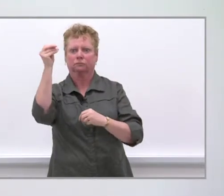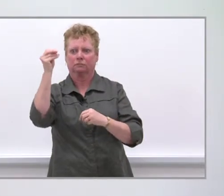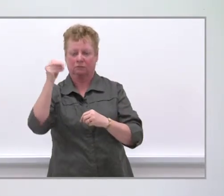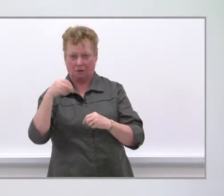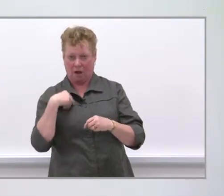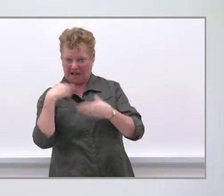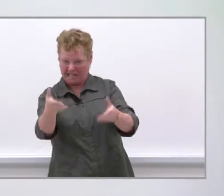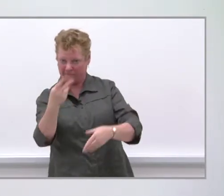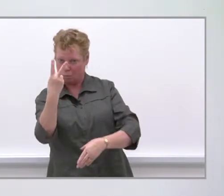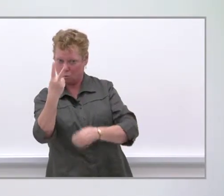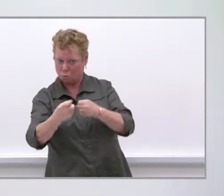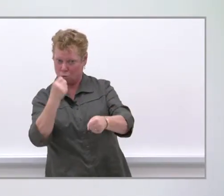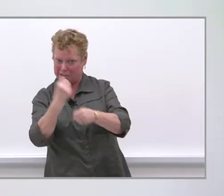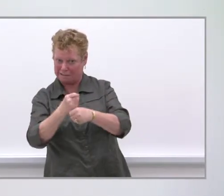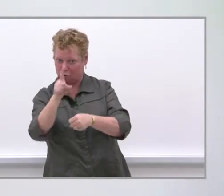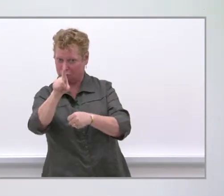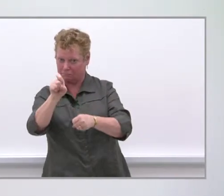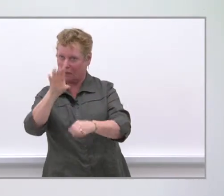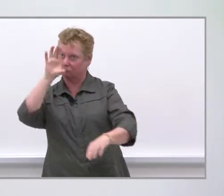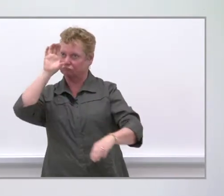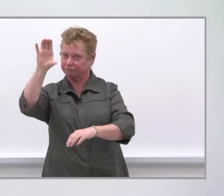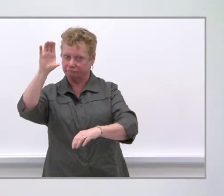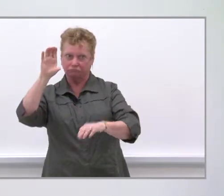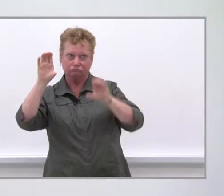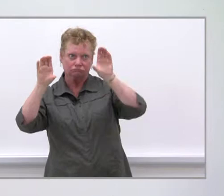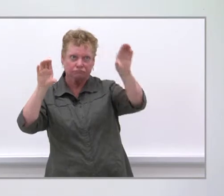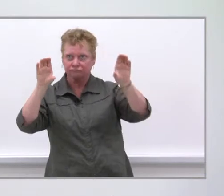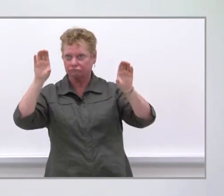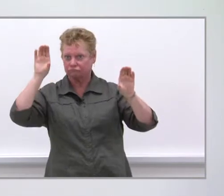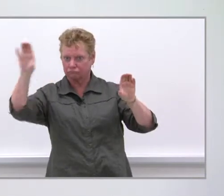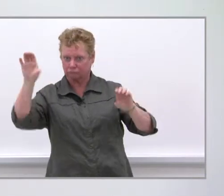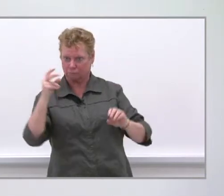an emergency. You have 2 years to do that.